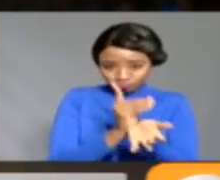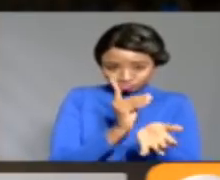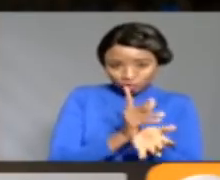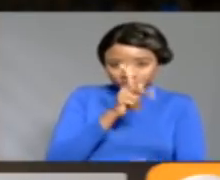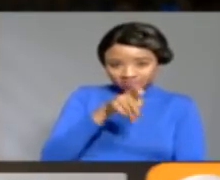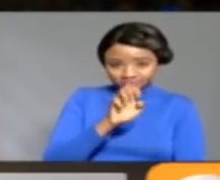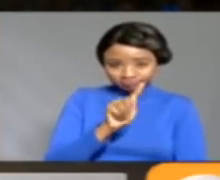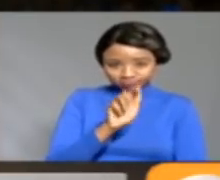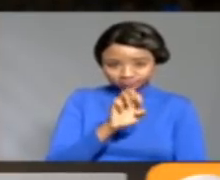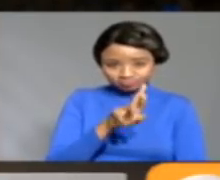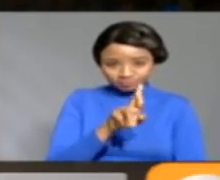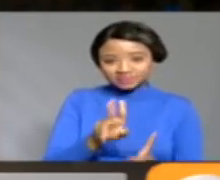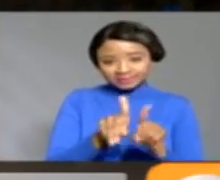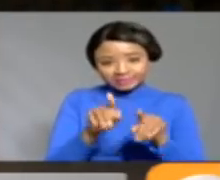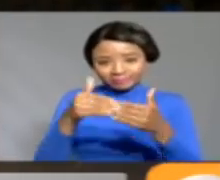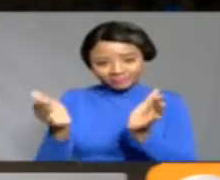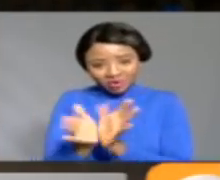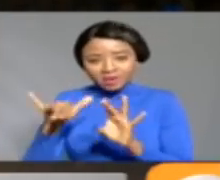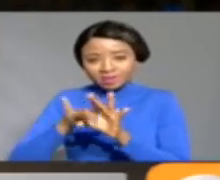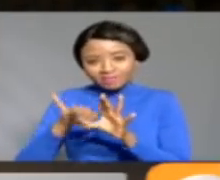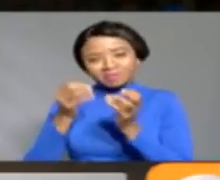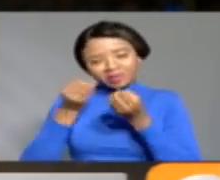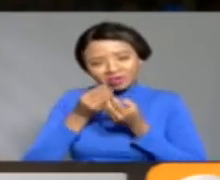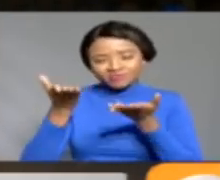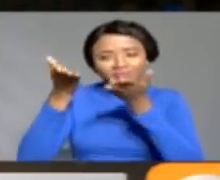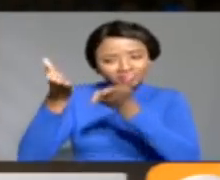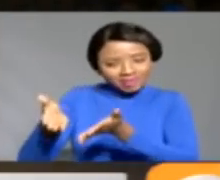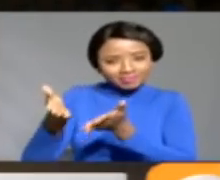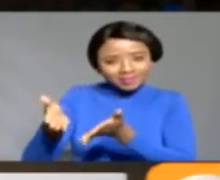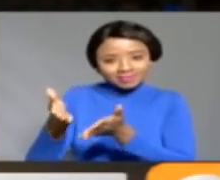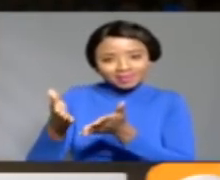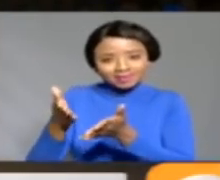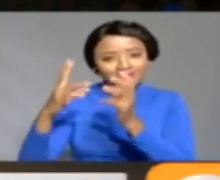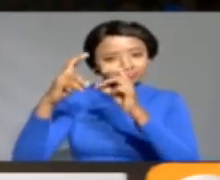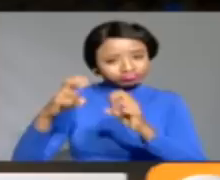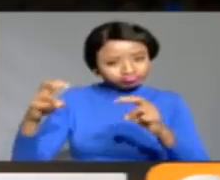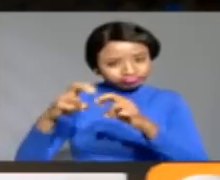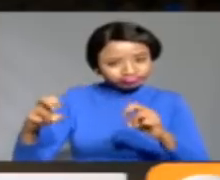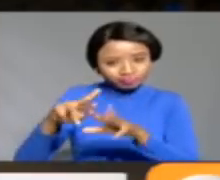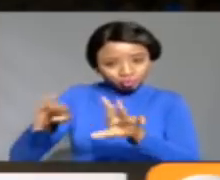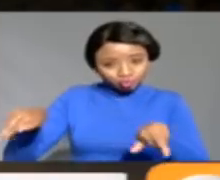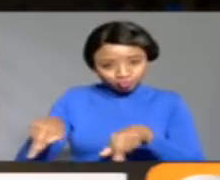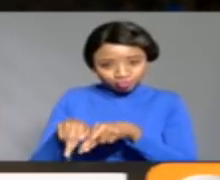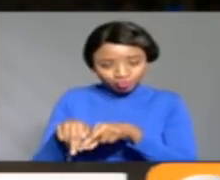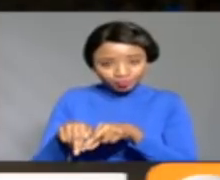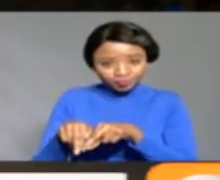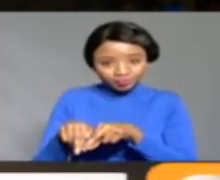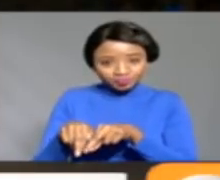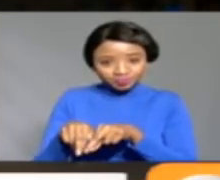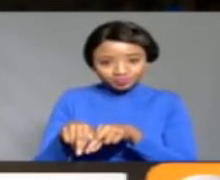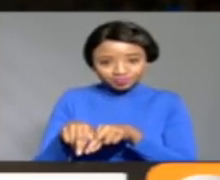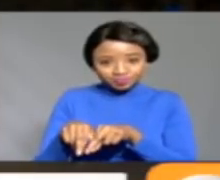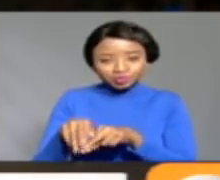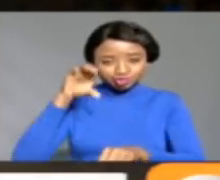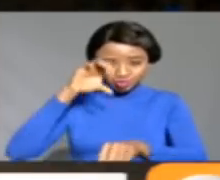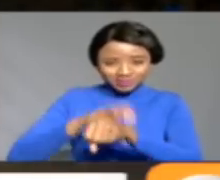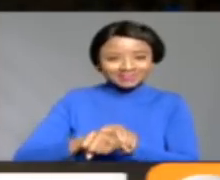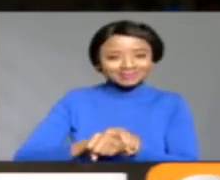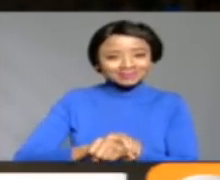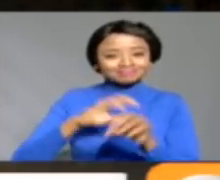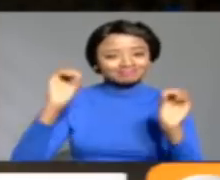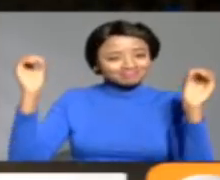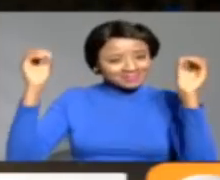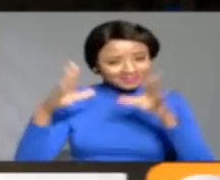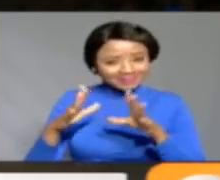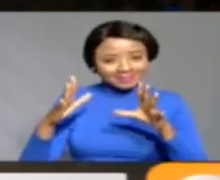the family members as well as lobby groups who are inside the pathology room, just getting it very clear and saying